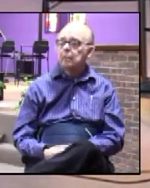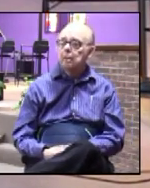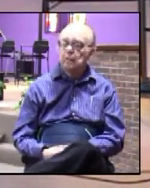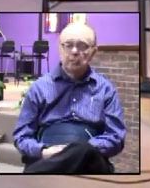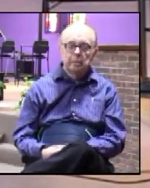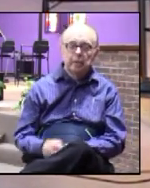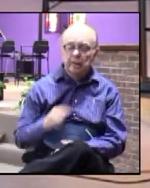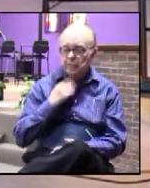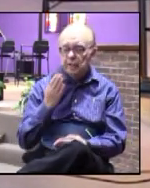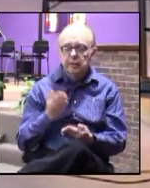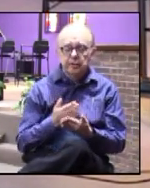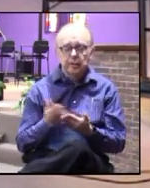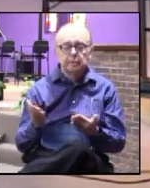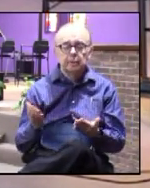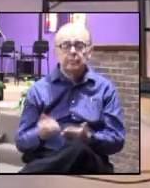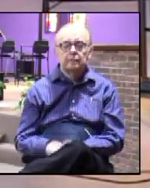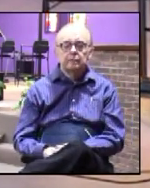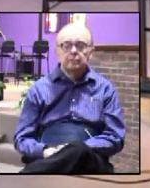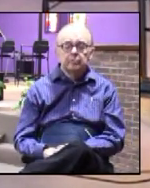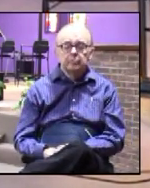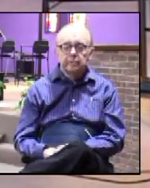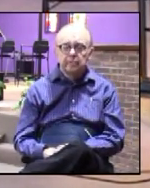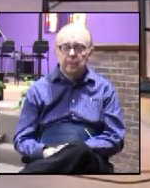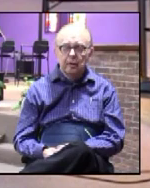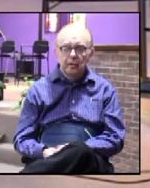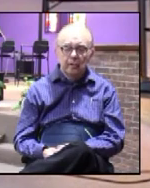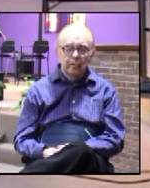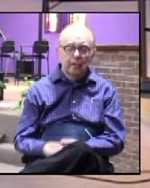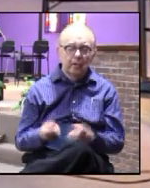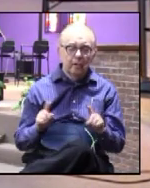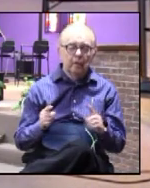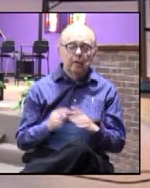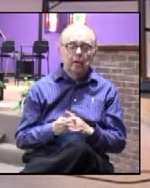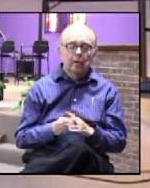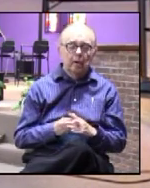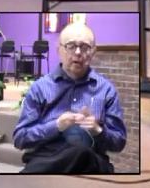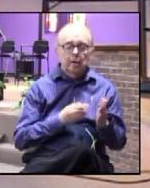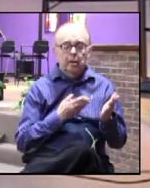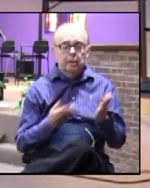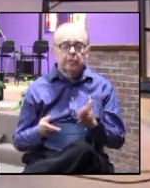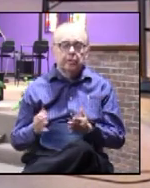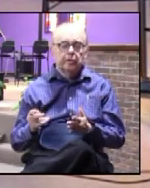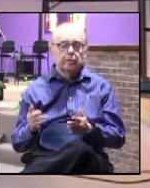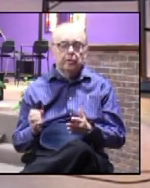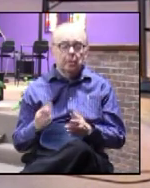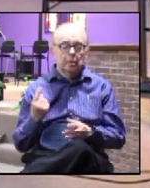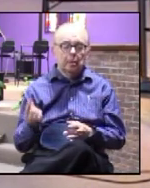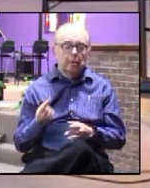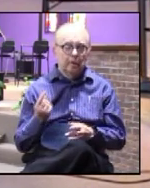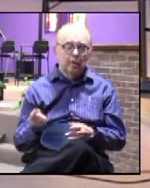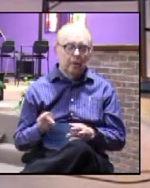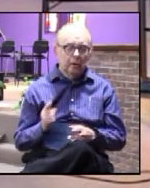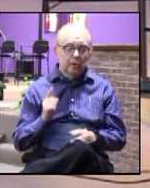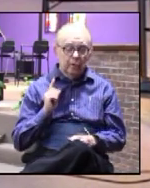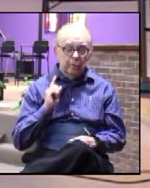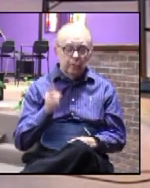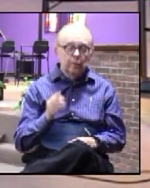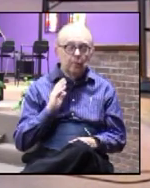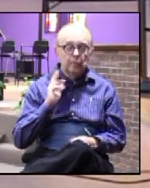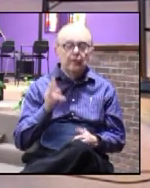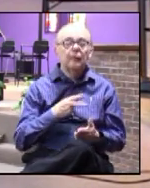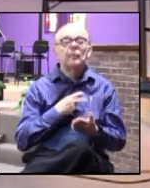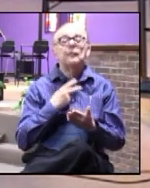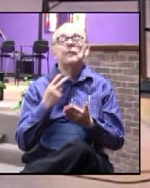And let me say this to you. When you start trying to carry that thing by yourself, you are going to fall.